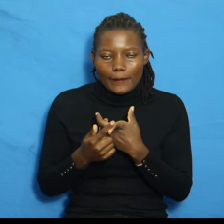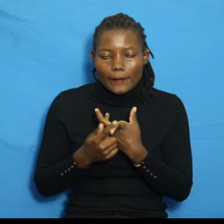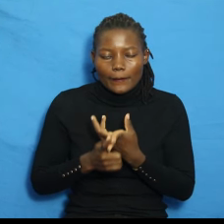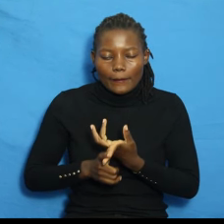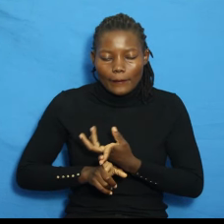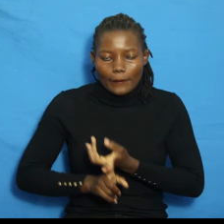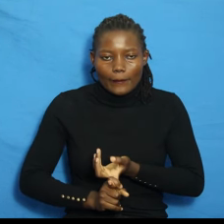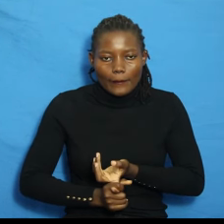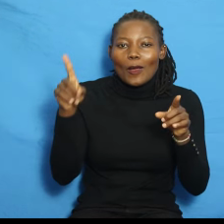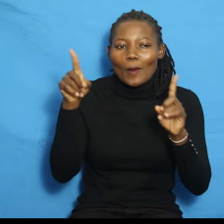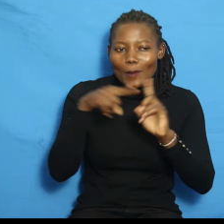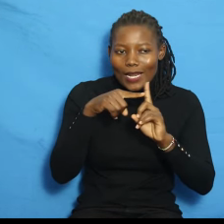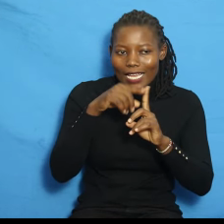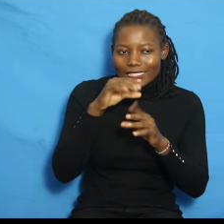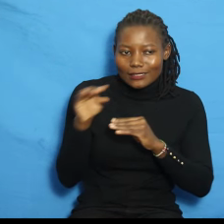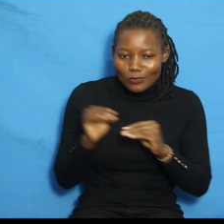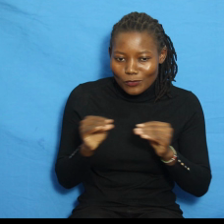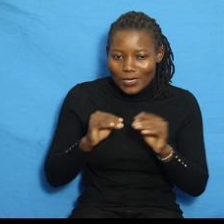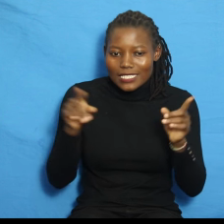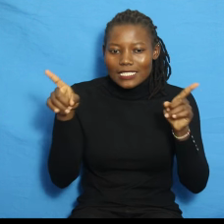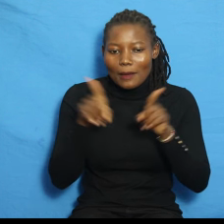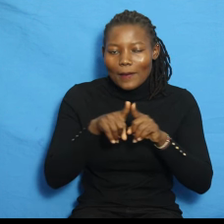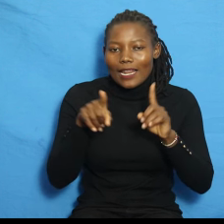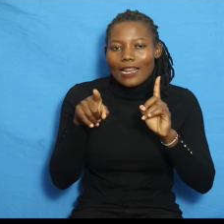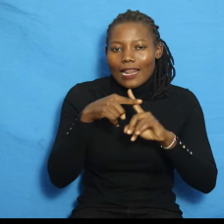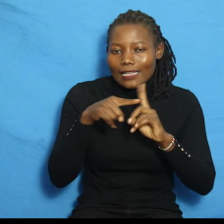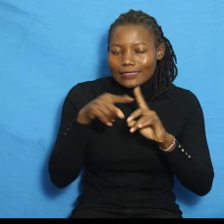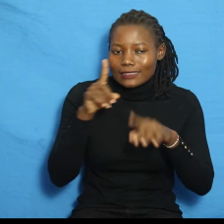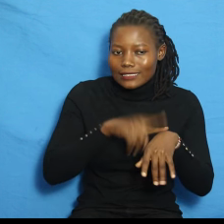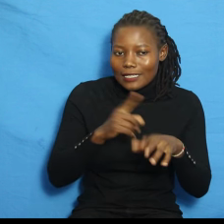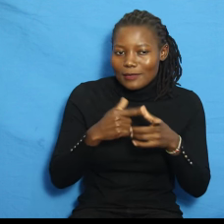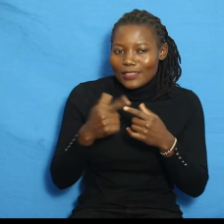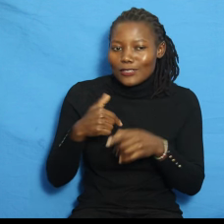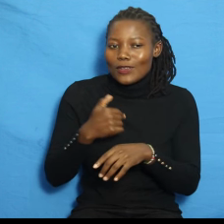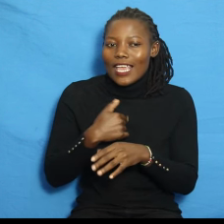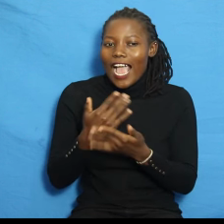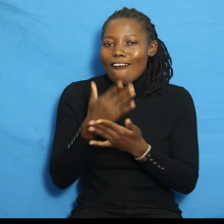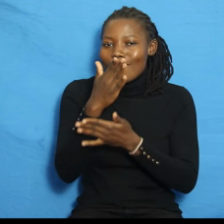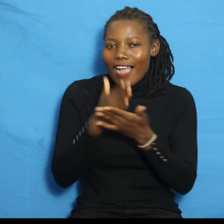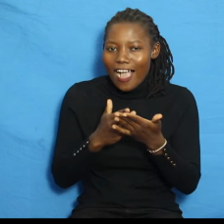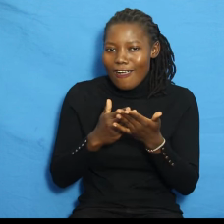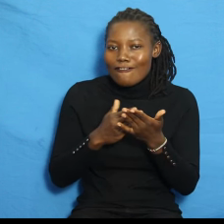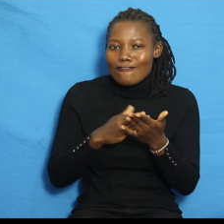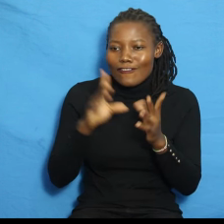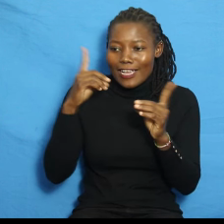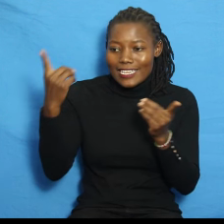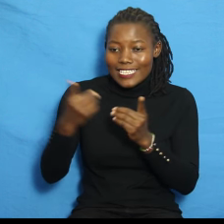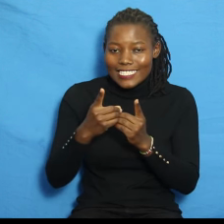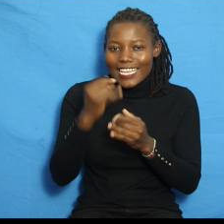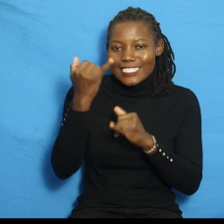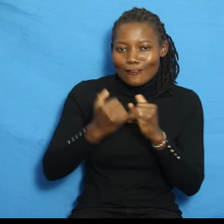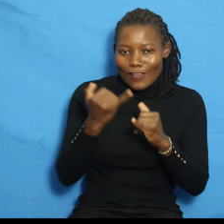acceleration times time. Then you also have distance is equal to a half final